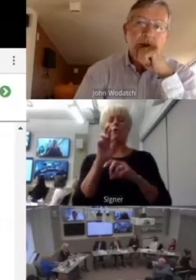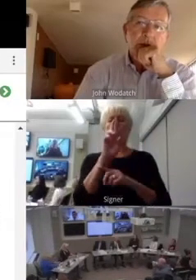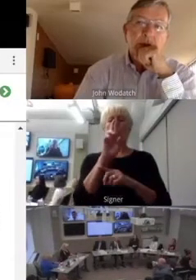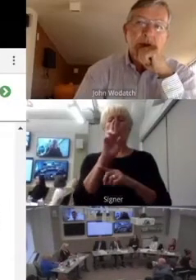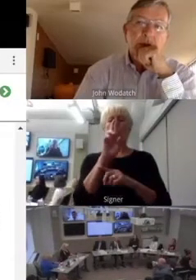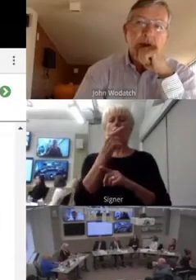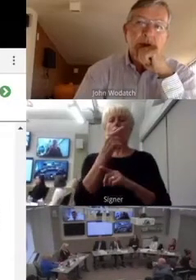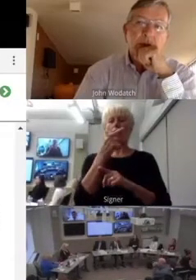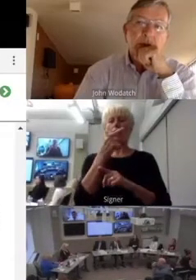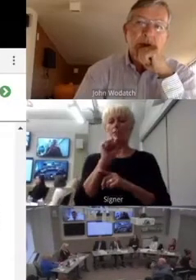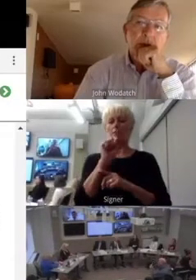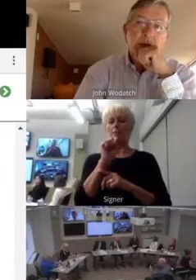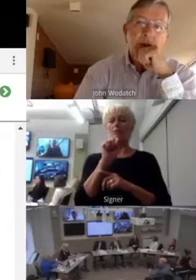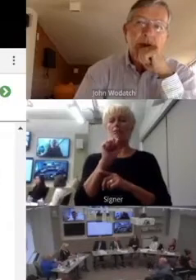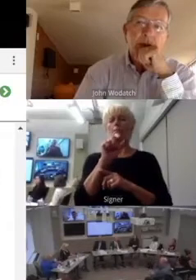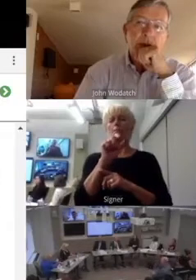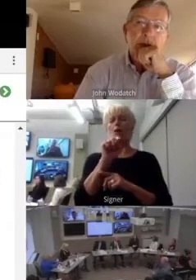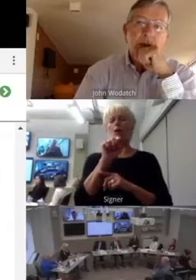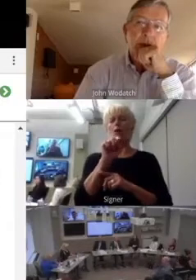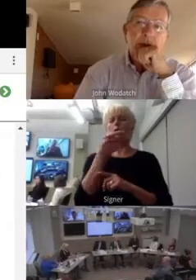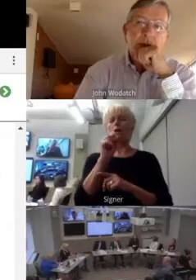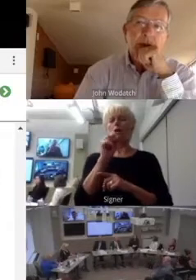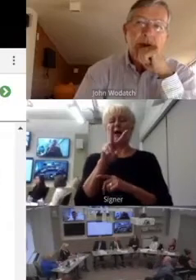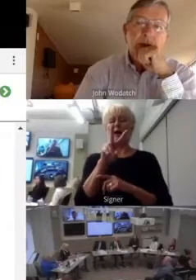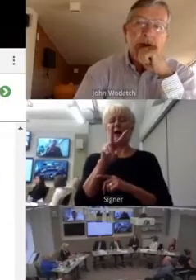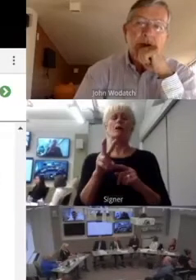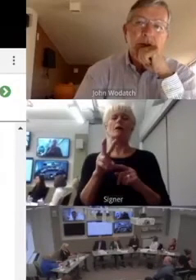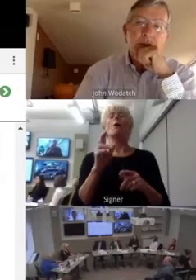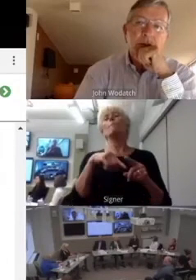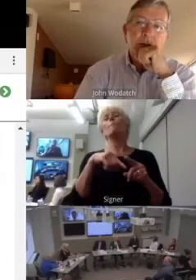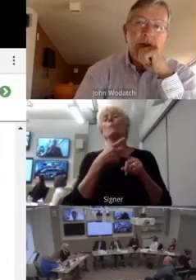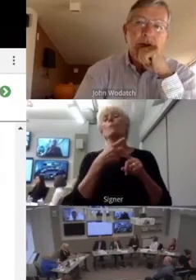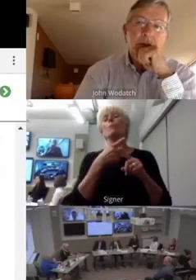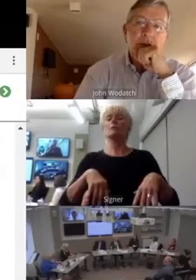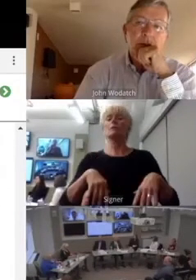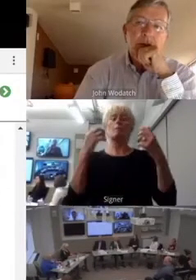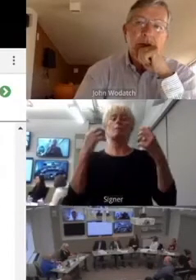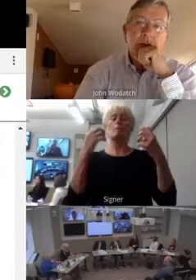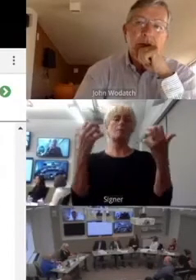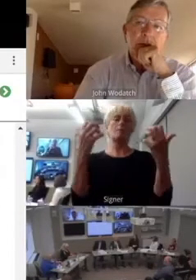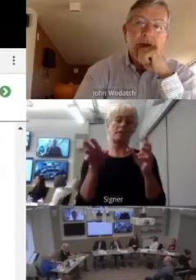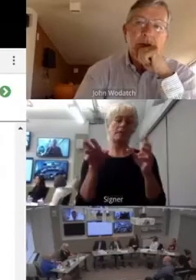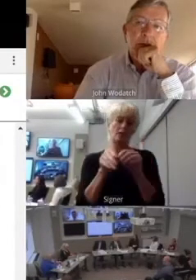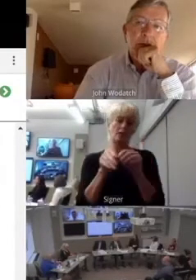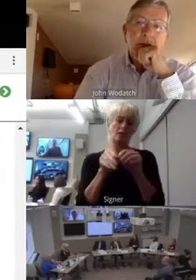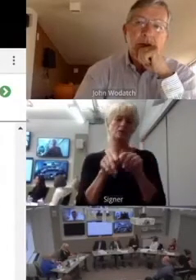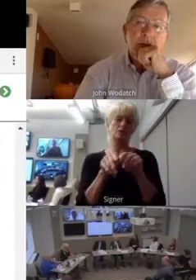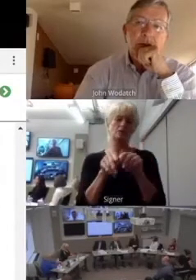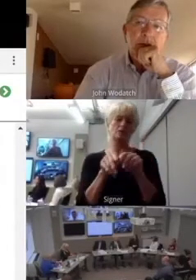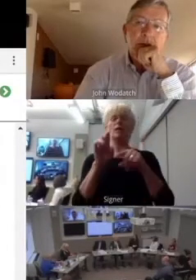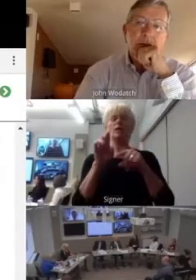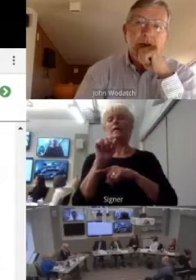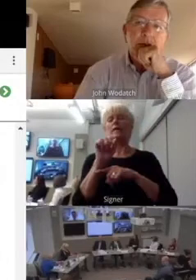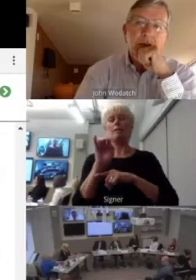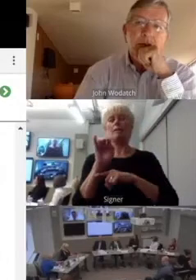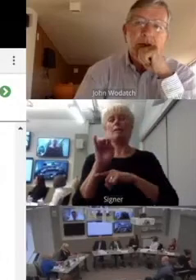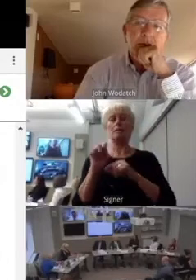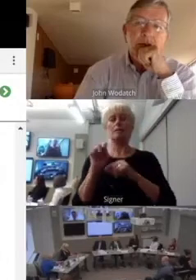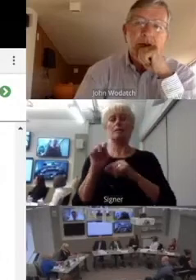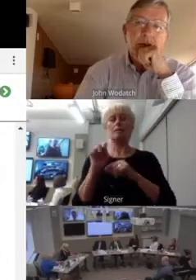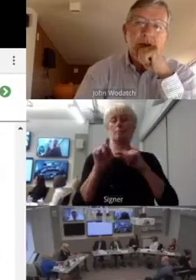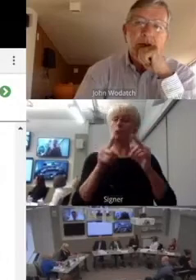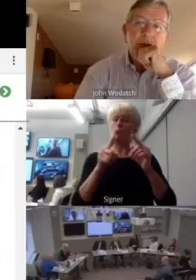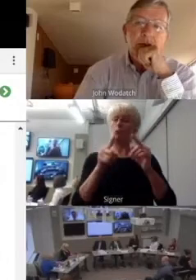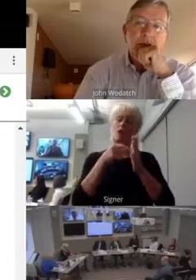also holds public hearings during the comment period, but those are not required. And then after the comment period closes,